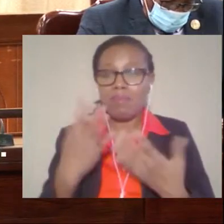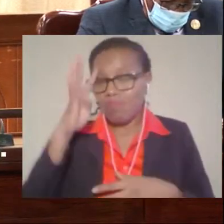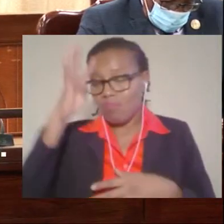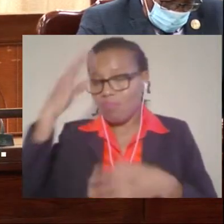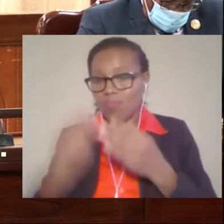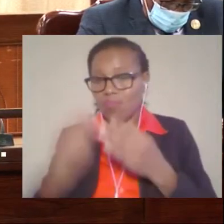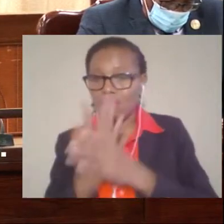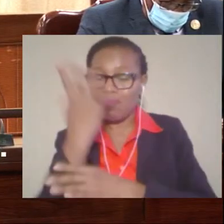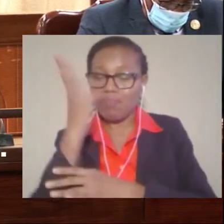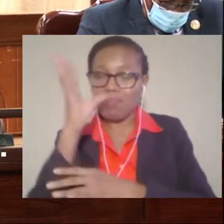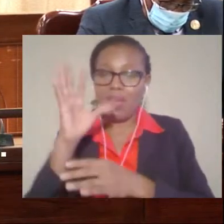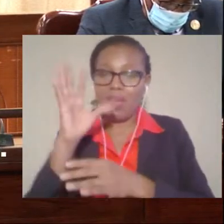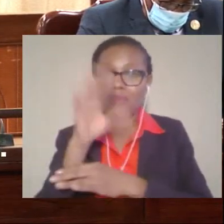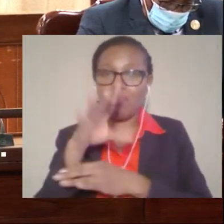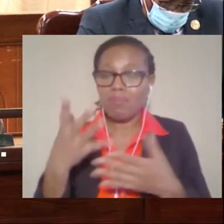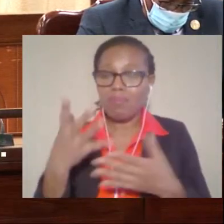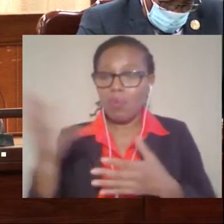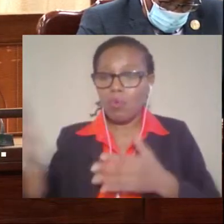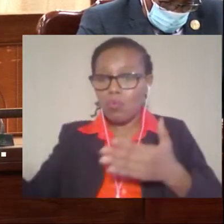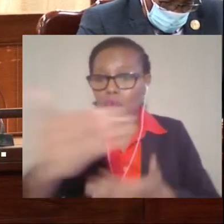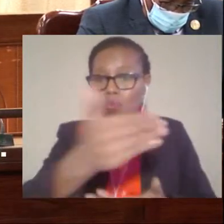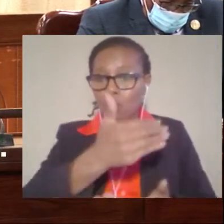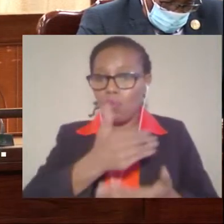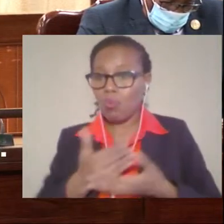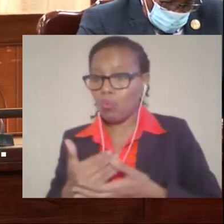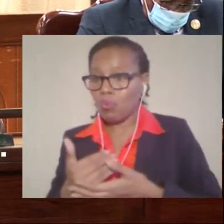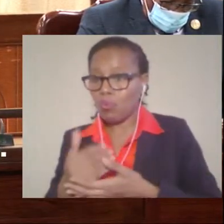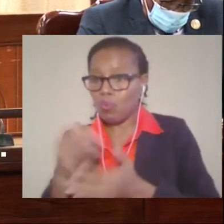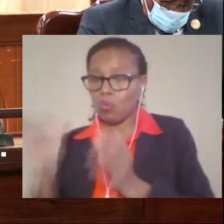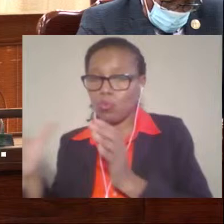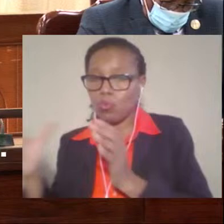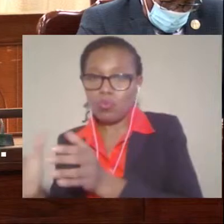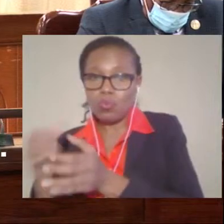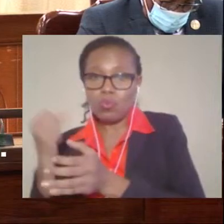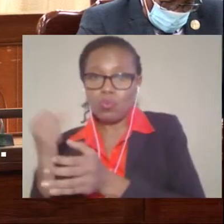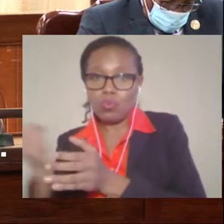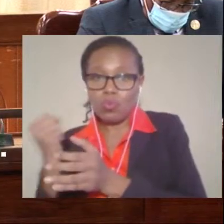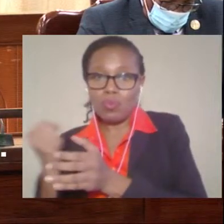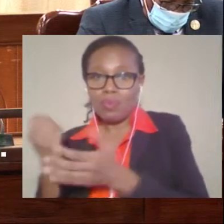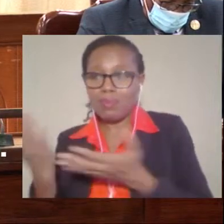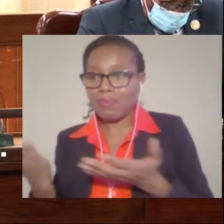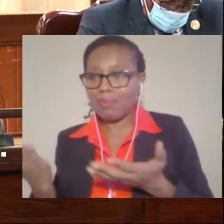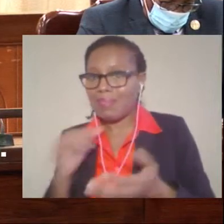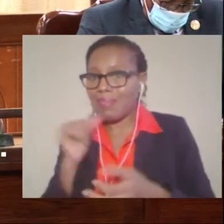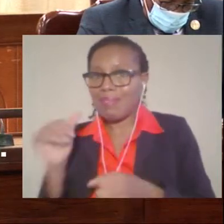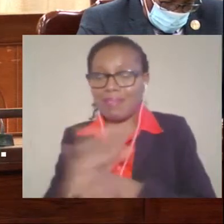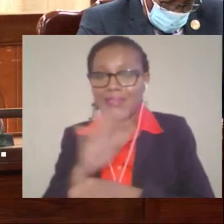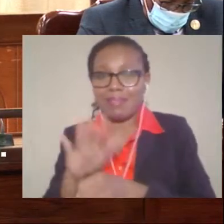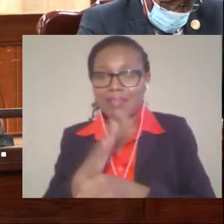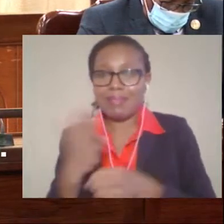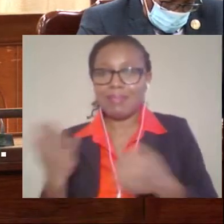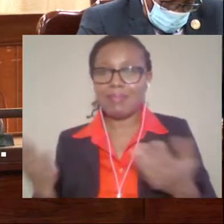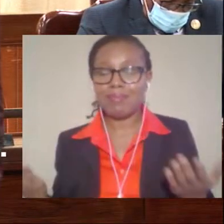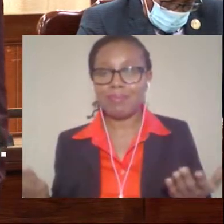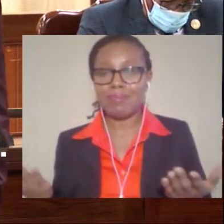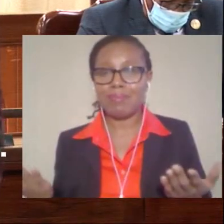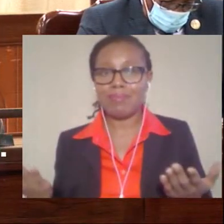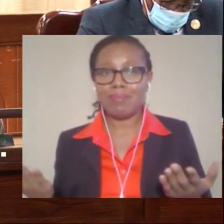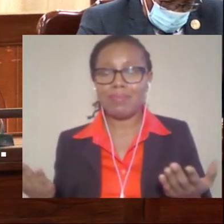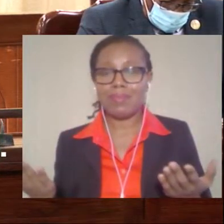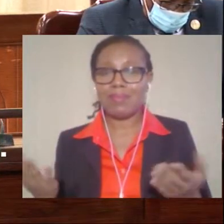excess production coming from farmers, I gather. Well, after 3 years,